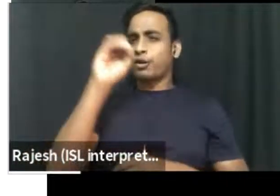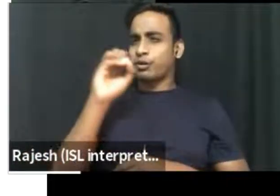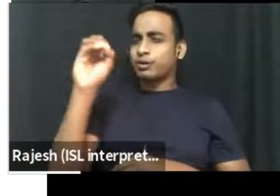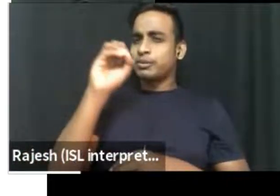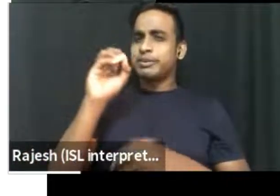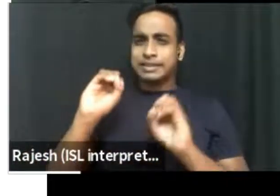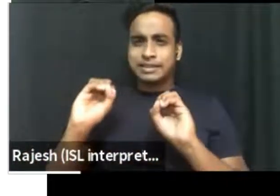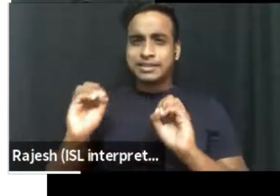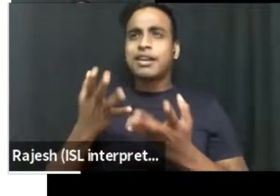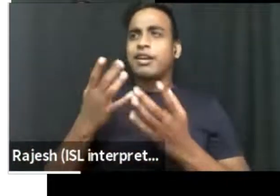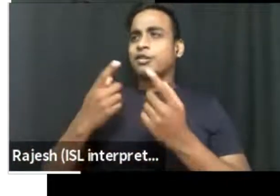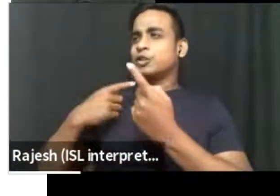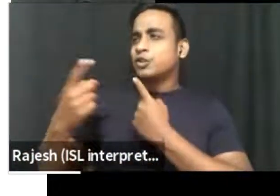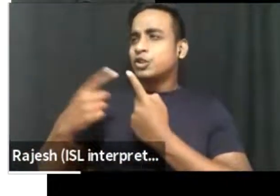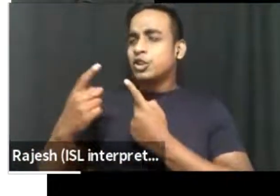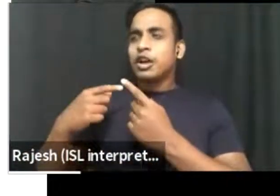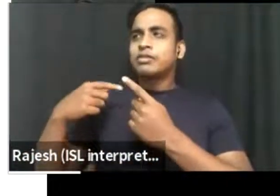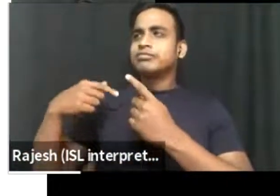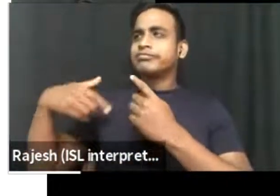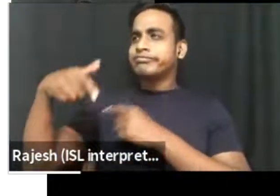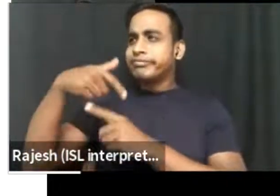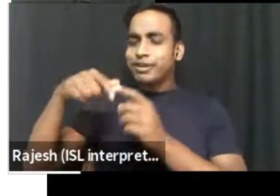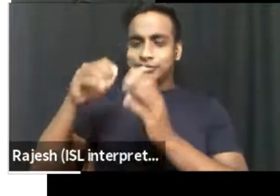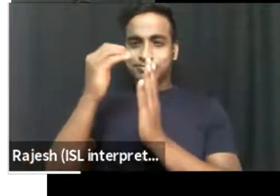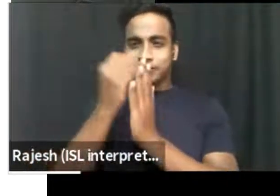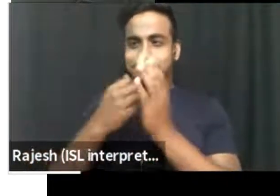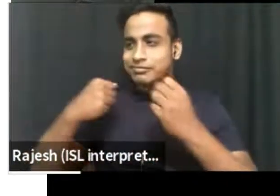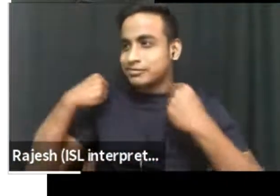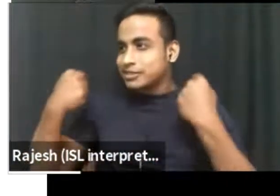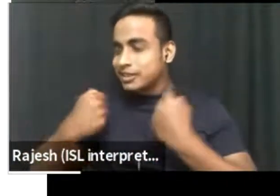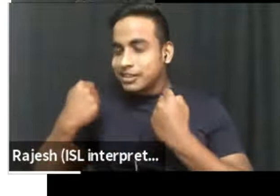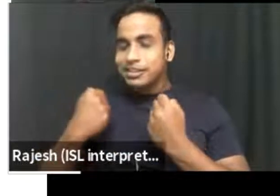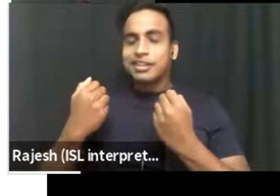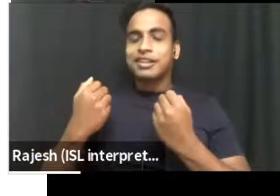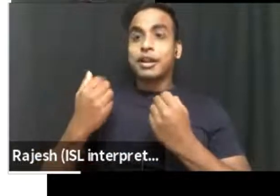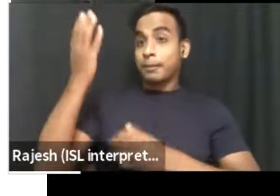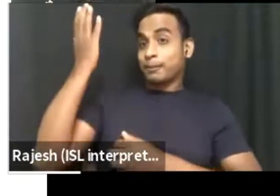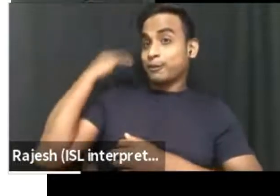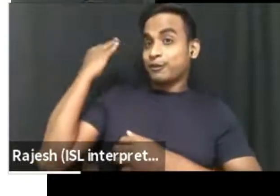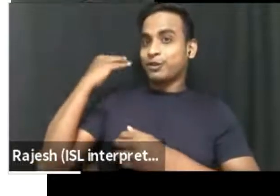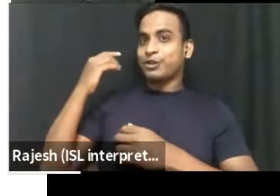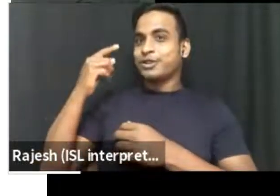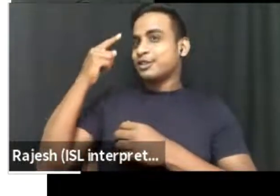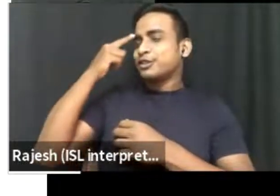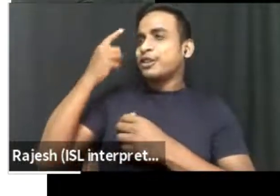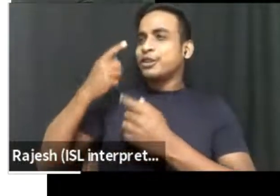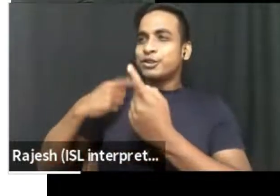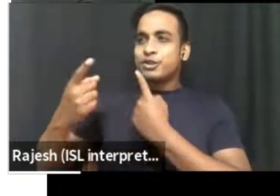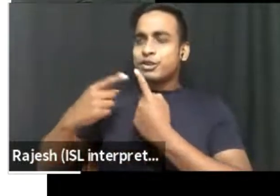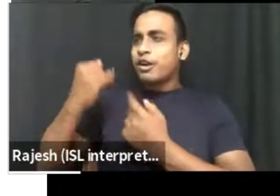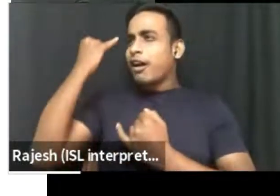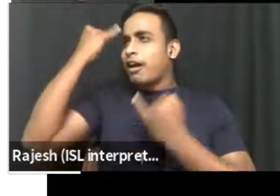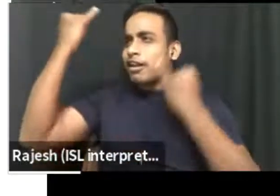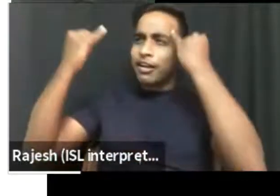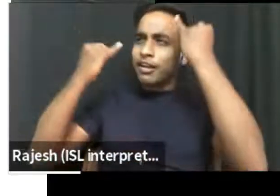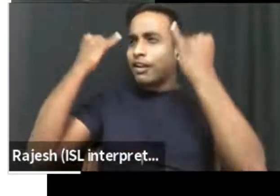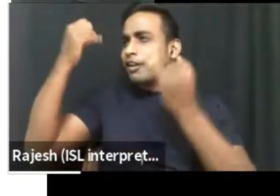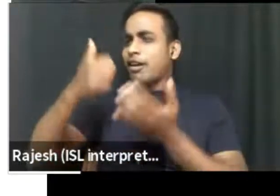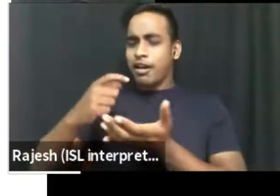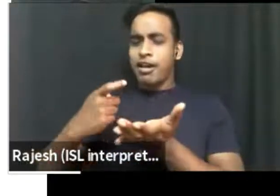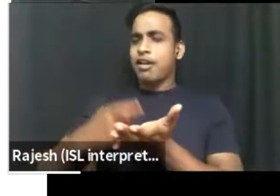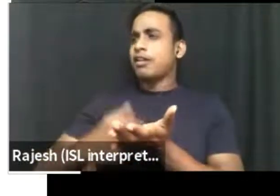process. And initially, a lot of thought was around rehabilitation for all. How do